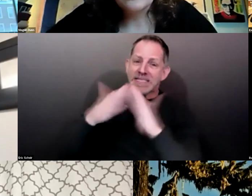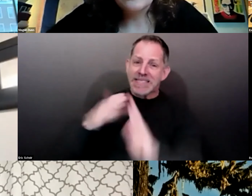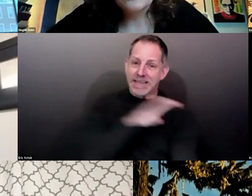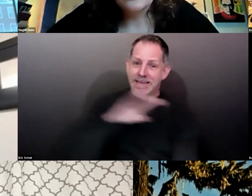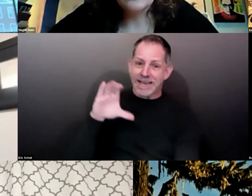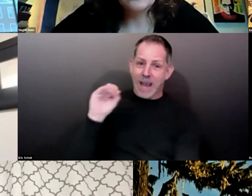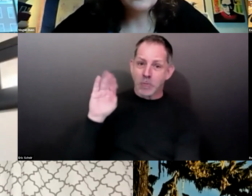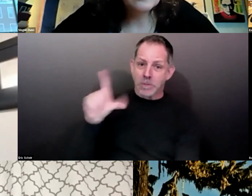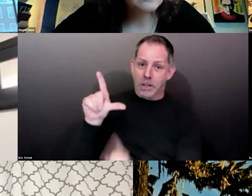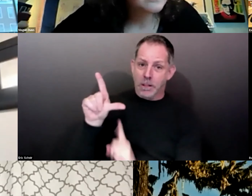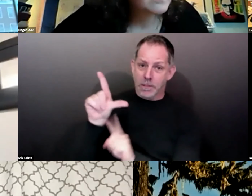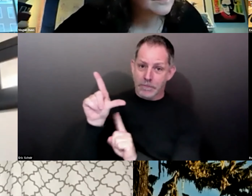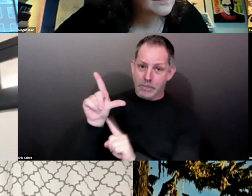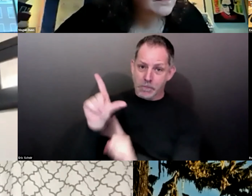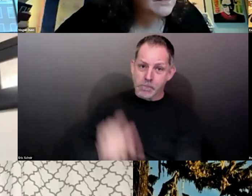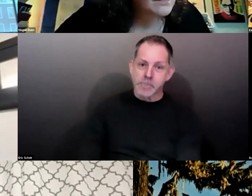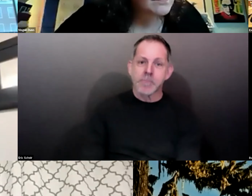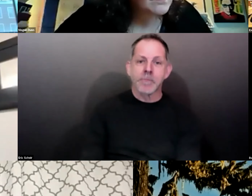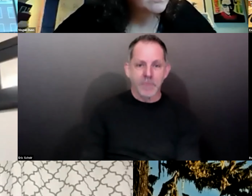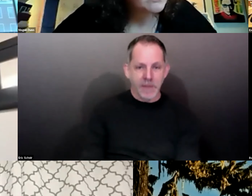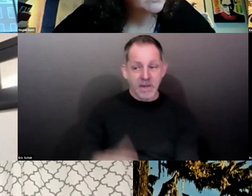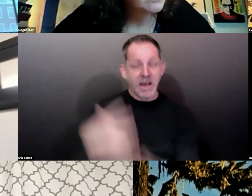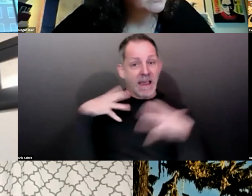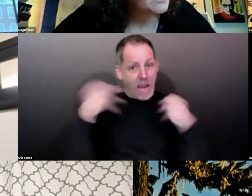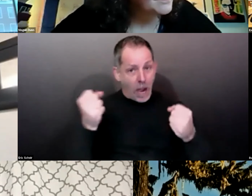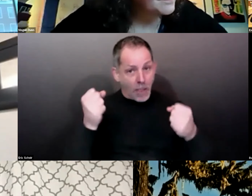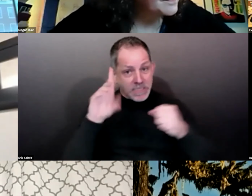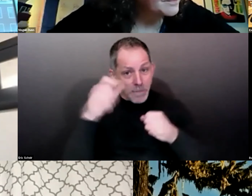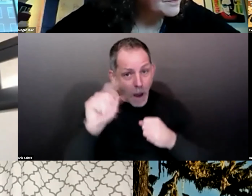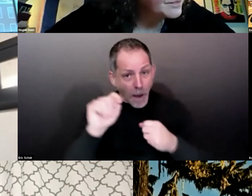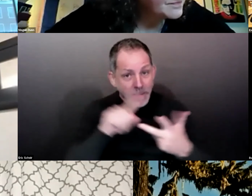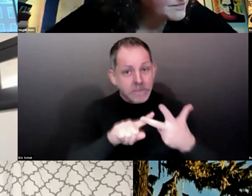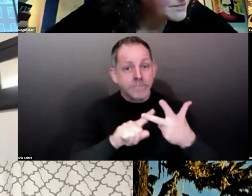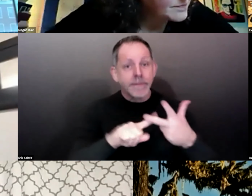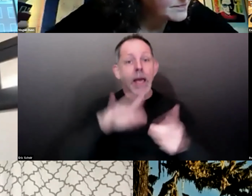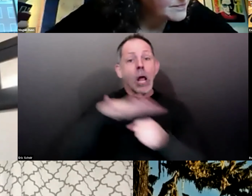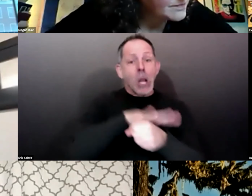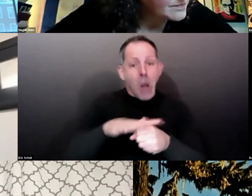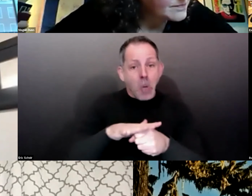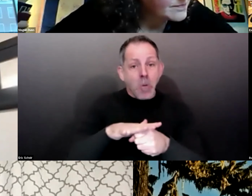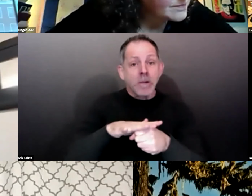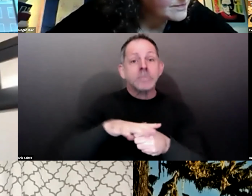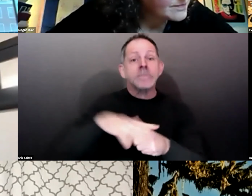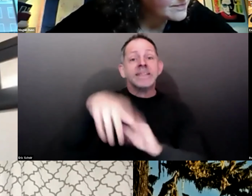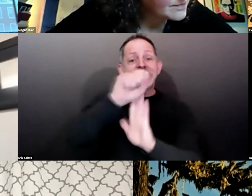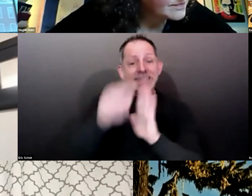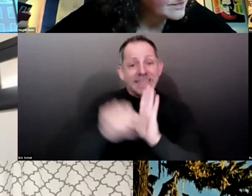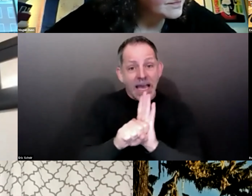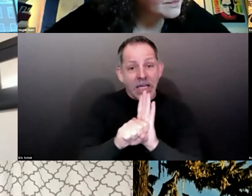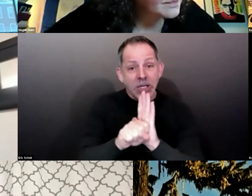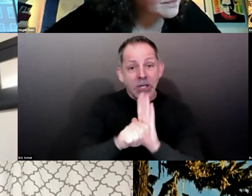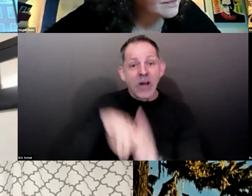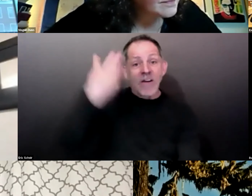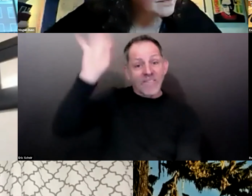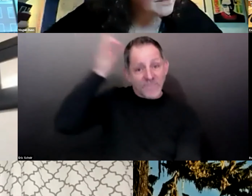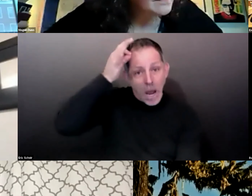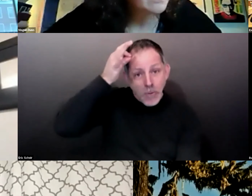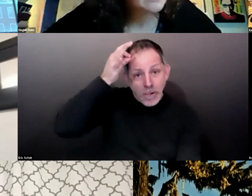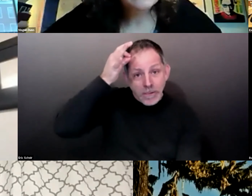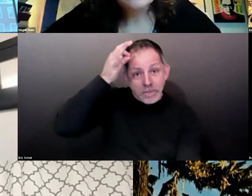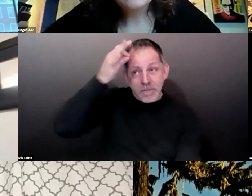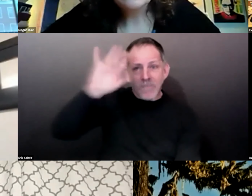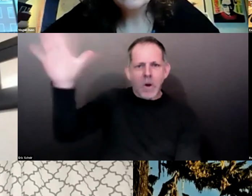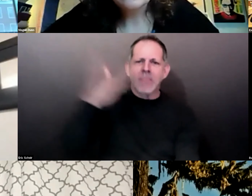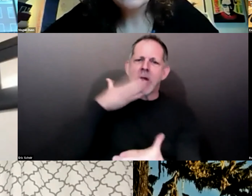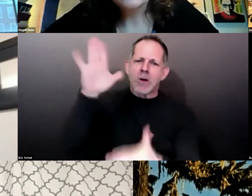many local, state, federal, and tribal leaders also. So the collaboration has been outstanding here in Snohomish County. In particular, I